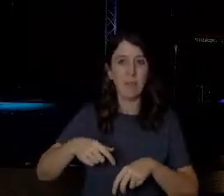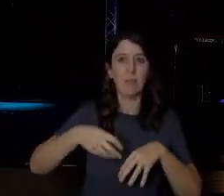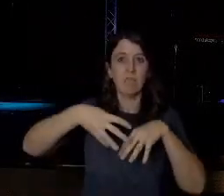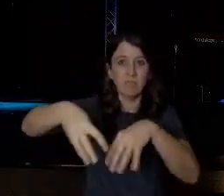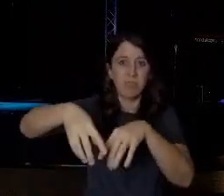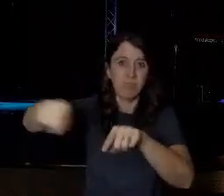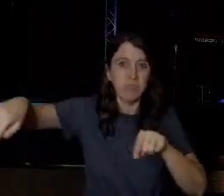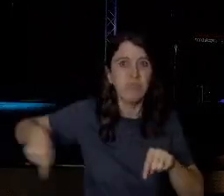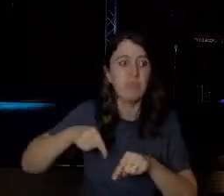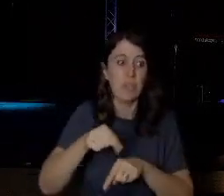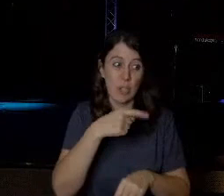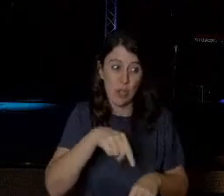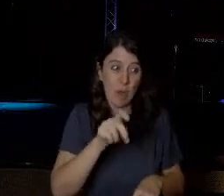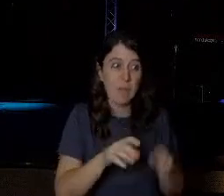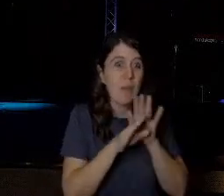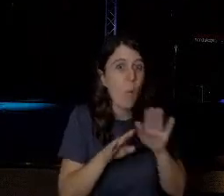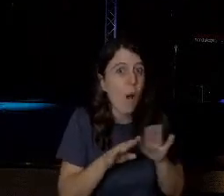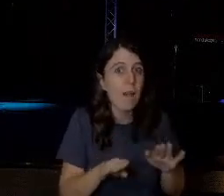you to yell, yell.